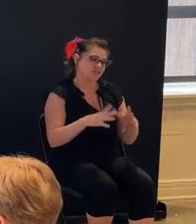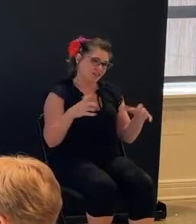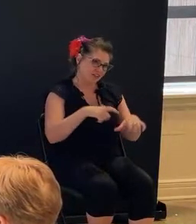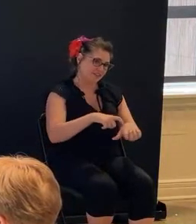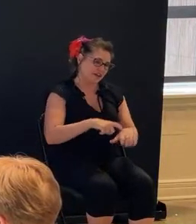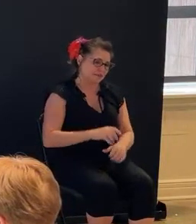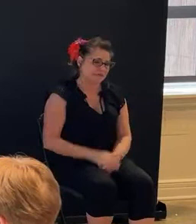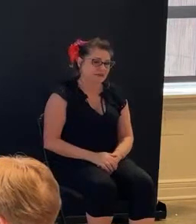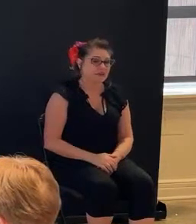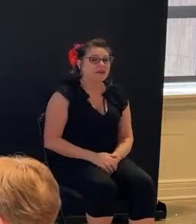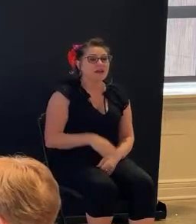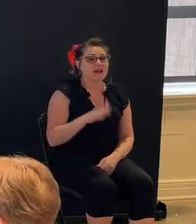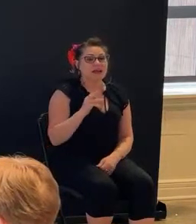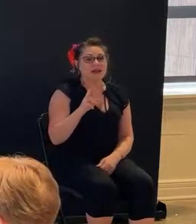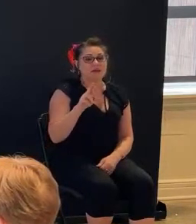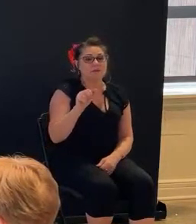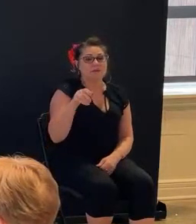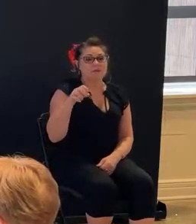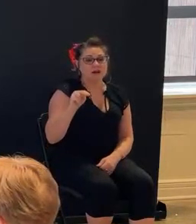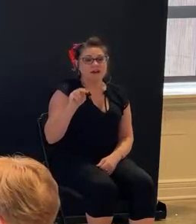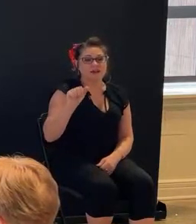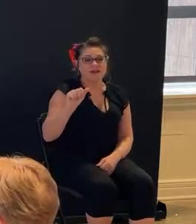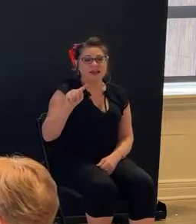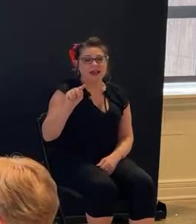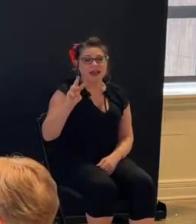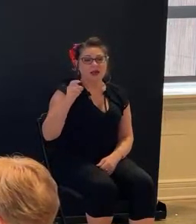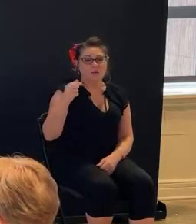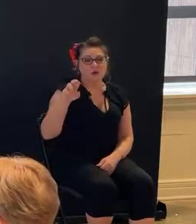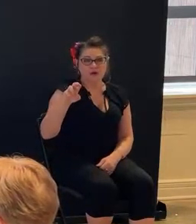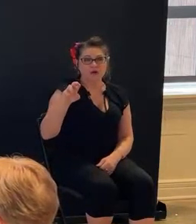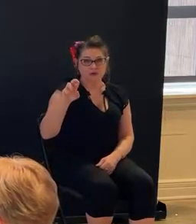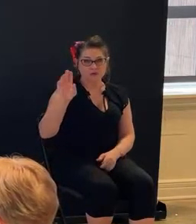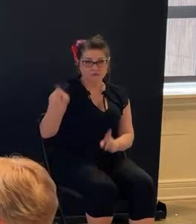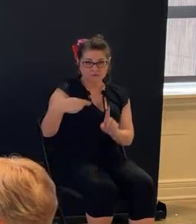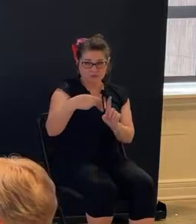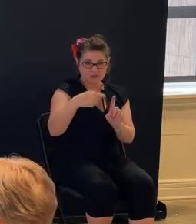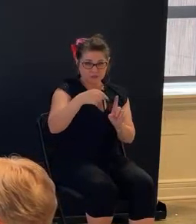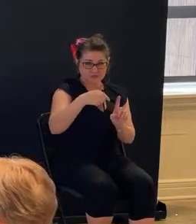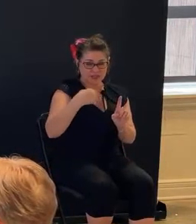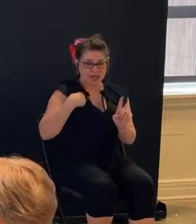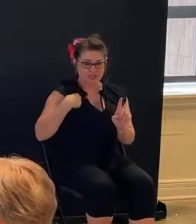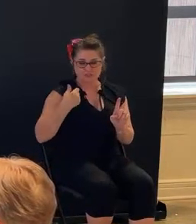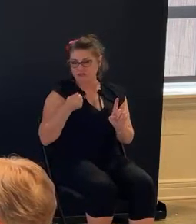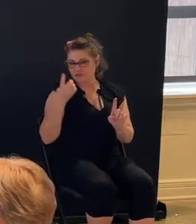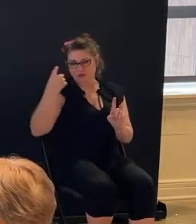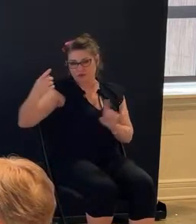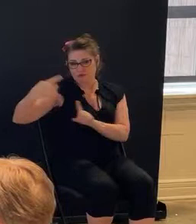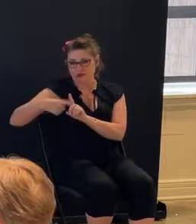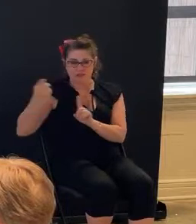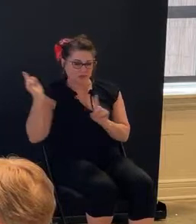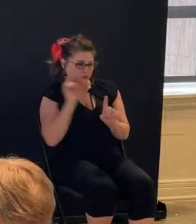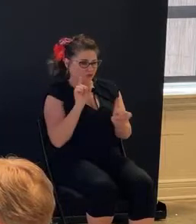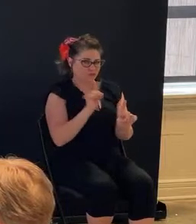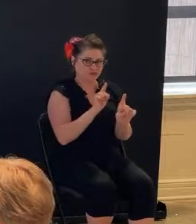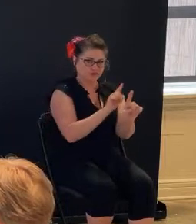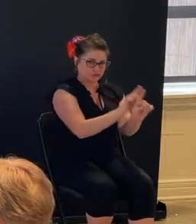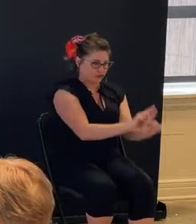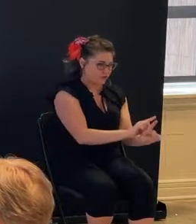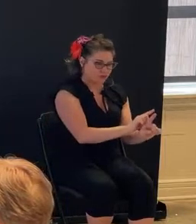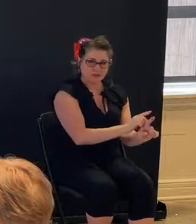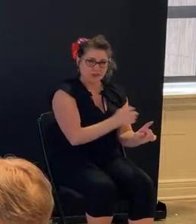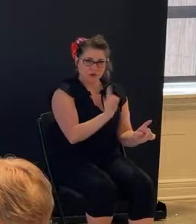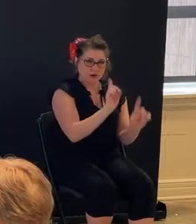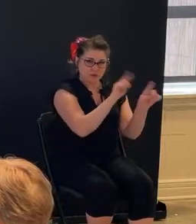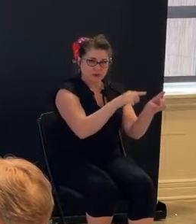Brian Atwater in particular, I mean, I just shadowed him for several months. Anytime he was going anywhere, doing anything, he'd